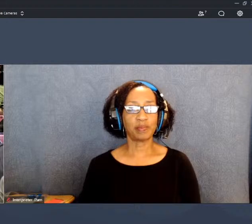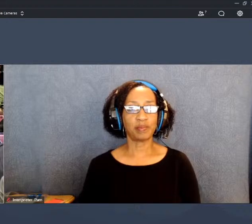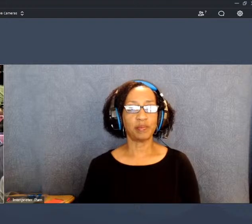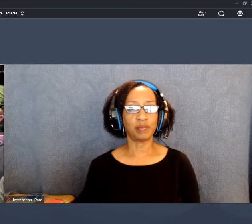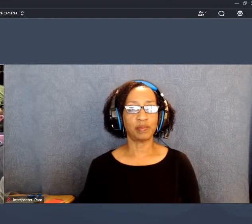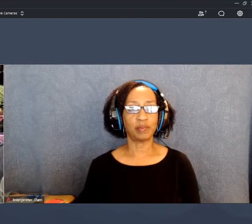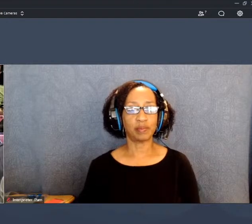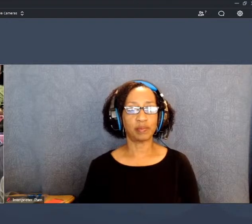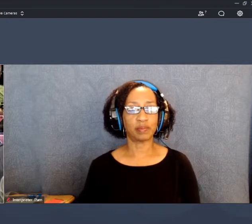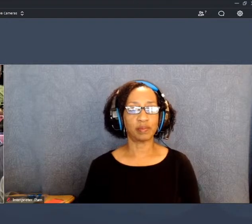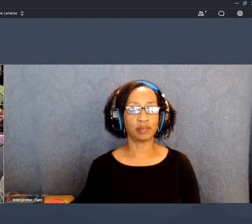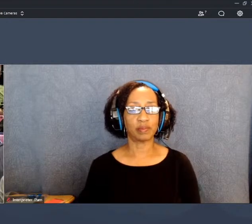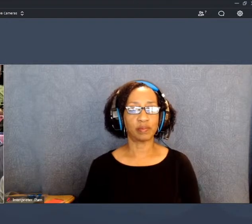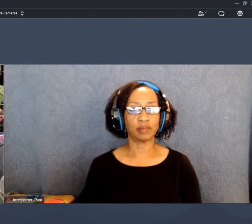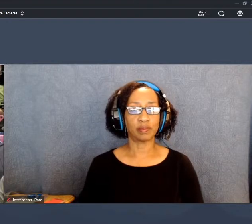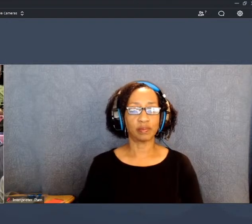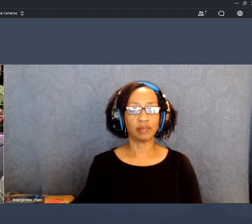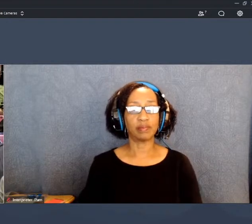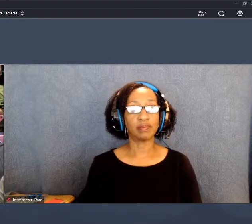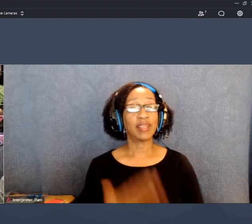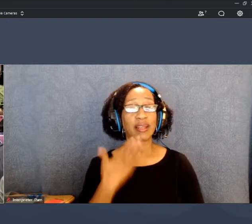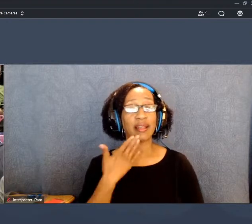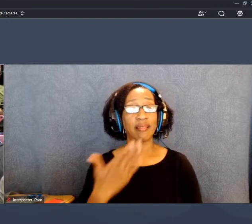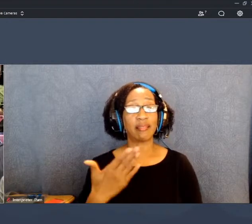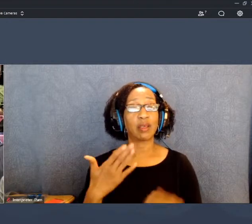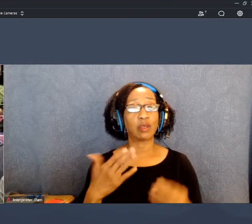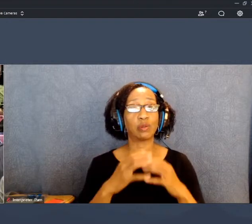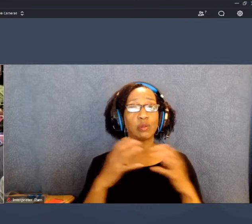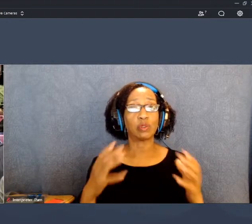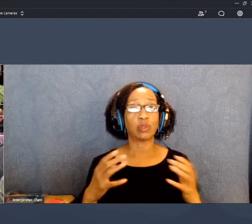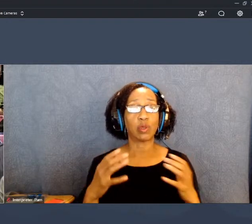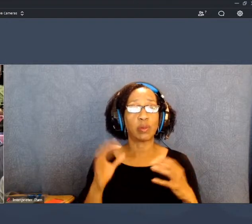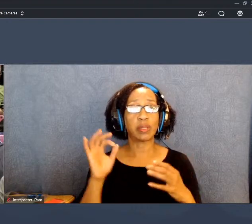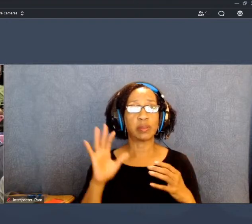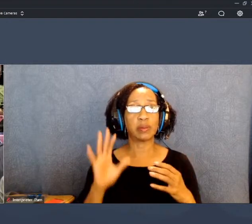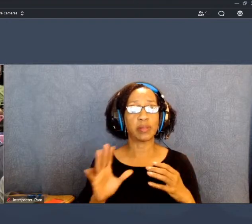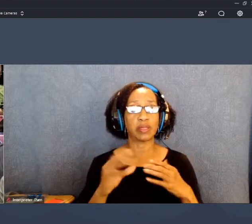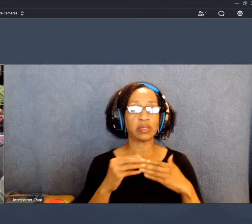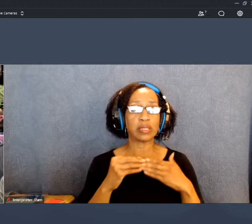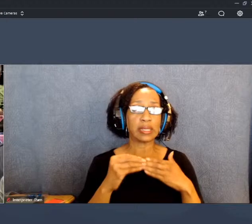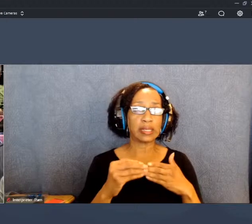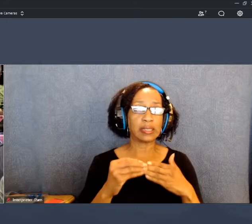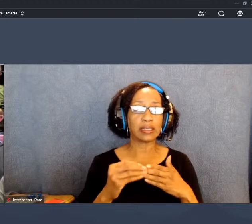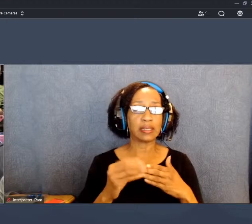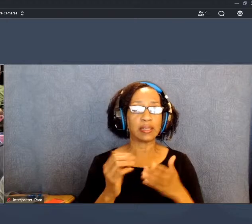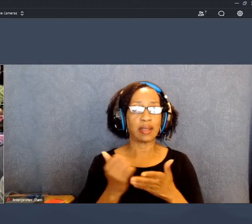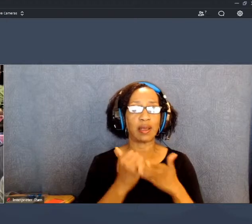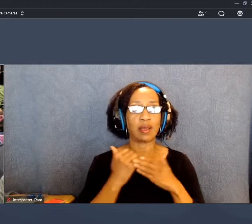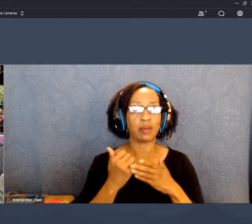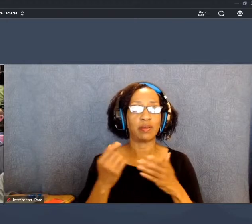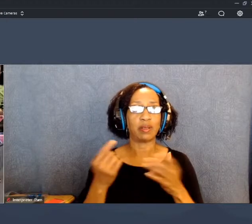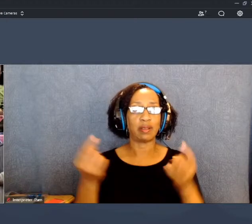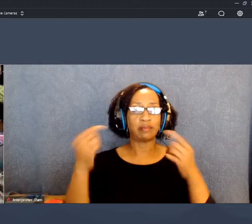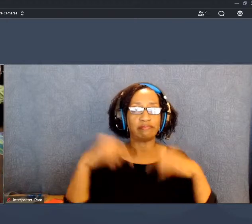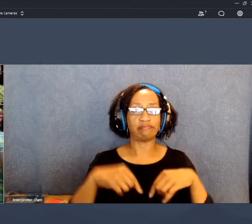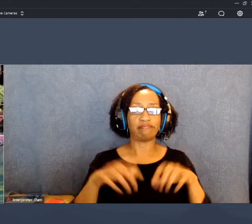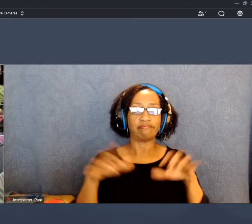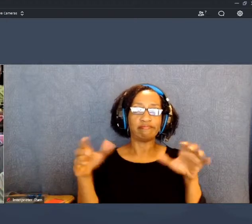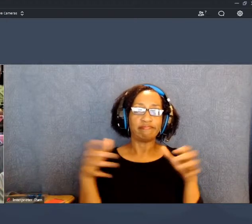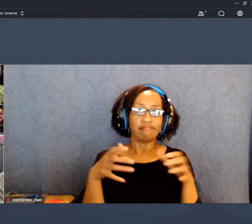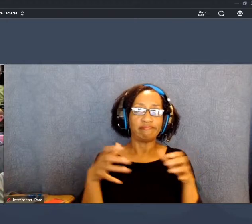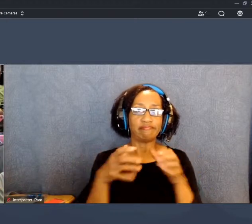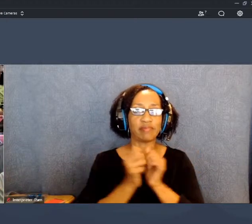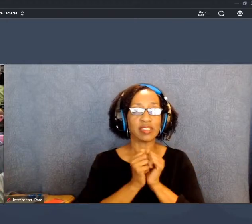Appreciate it. Thank you so much, Pastor, for leading us and getting us all back here together. We greatly appreciate it.